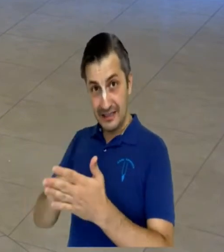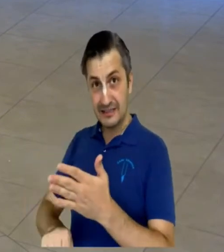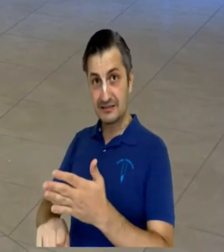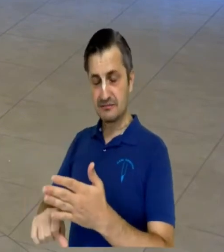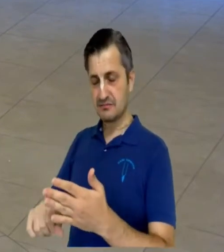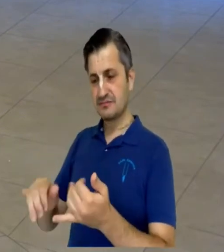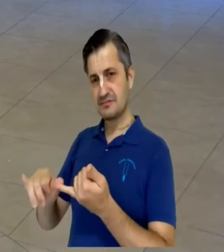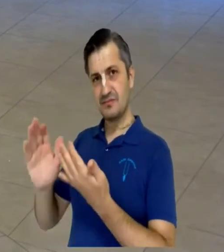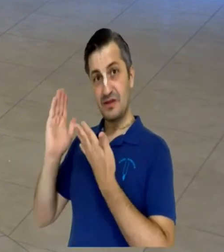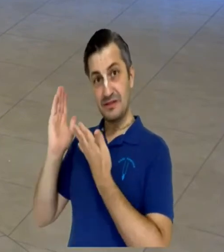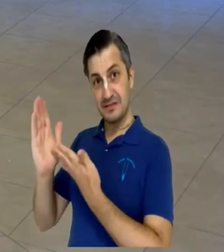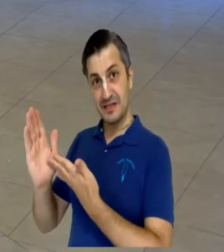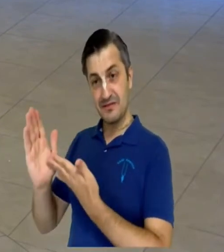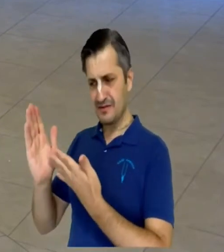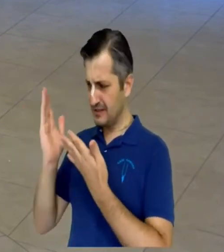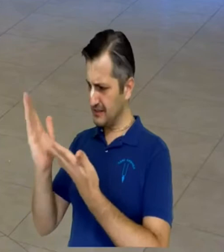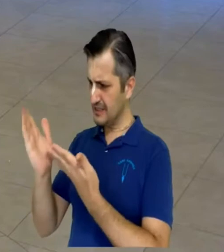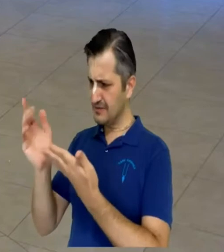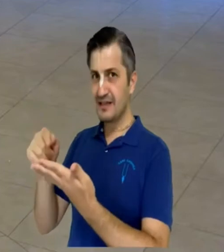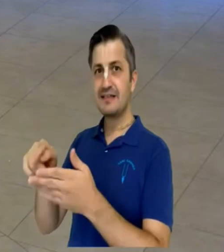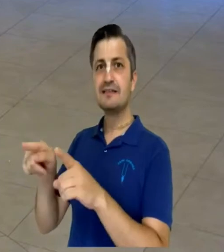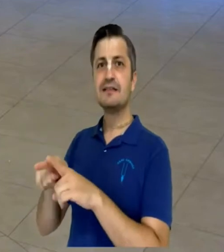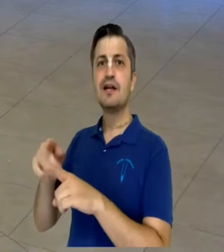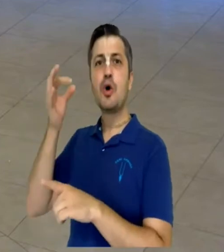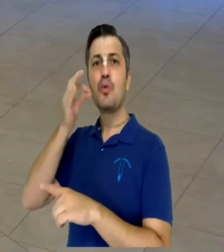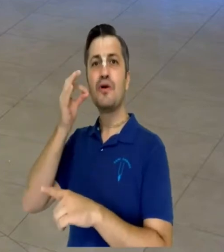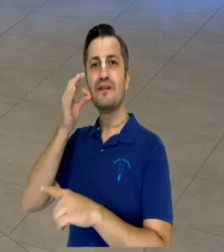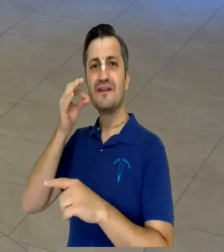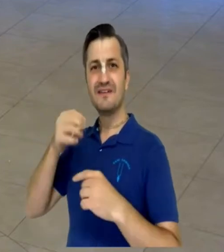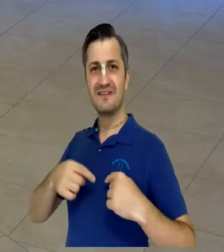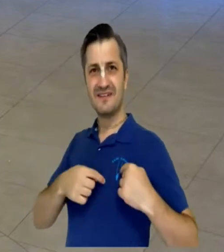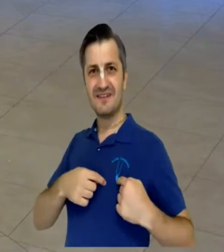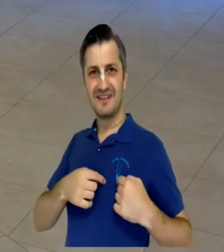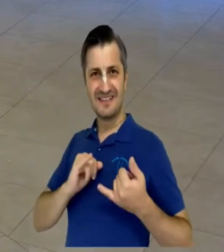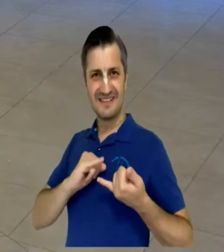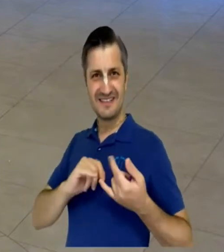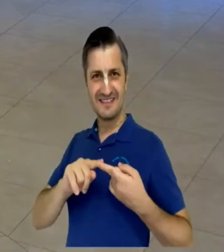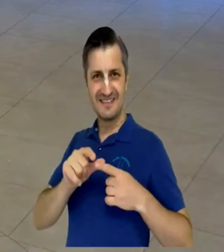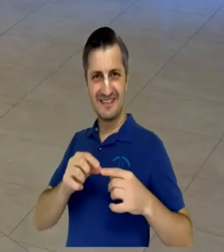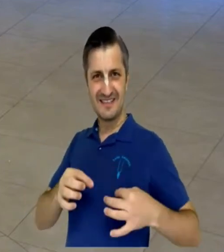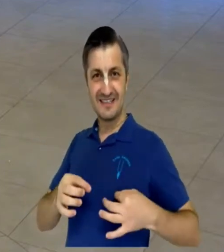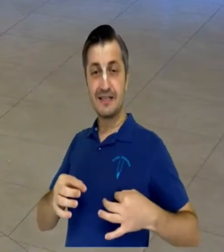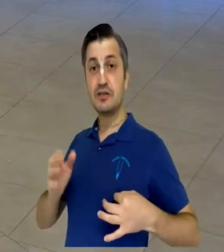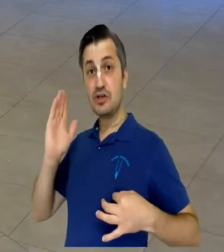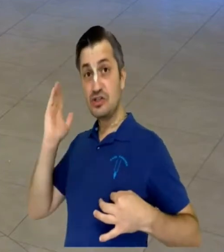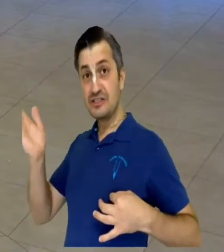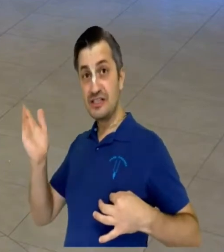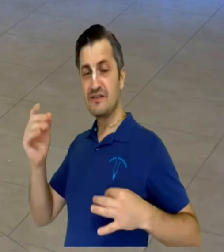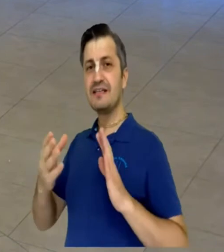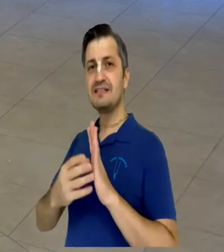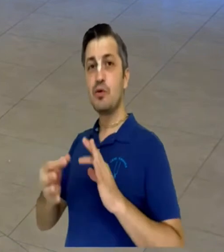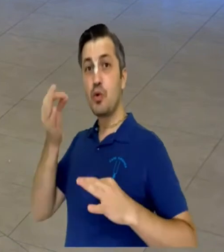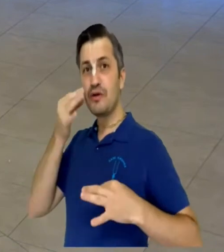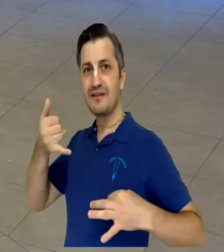watered by the process of chanting and hearing and the process of bhakti practice. But the